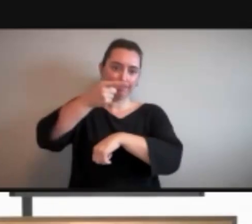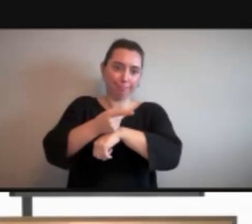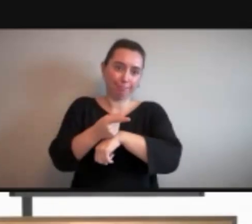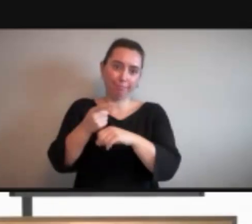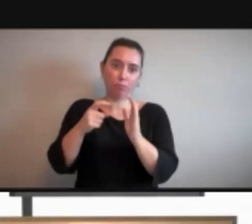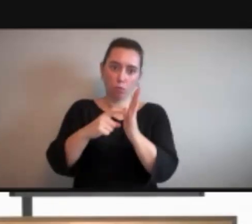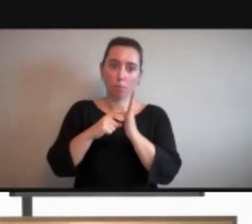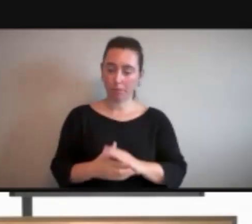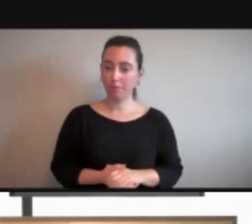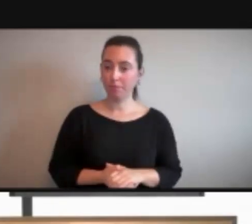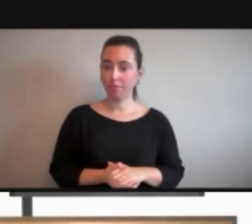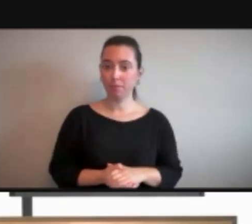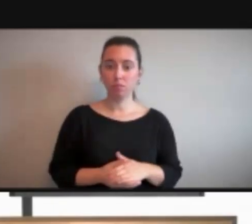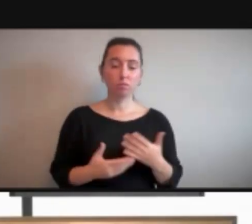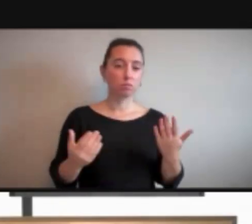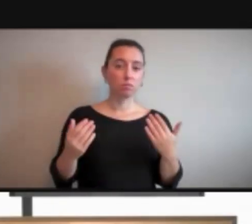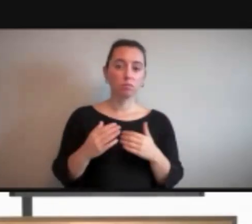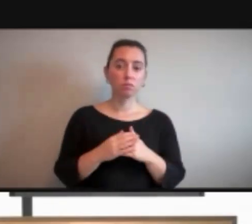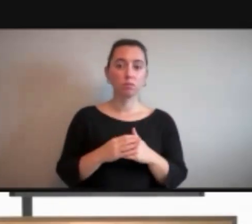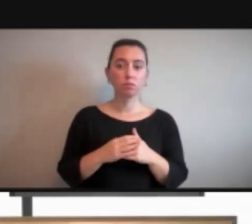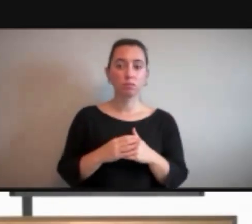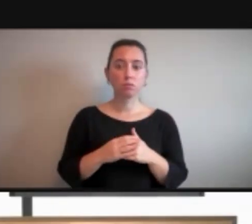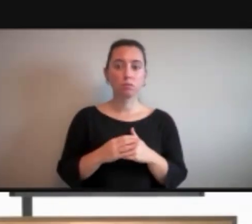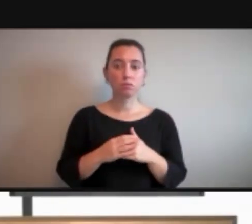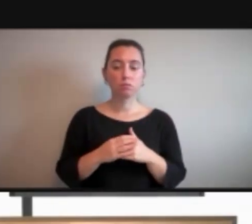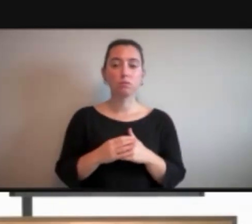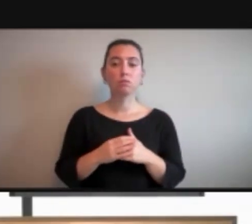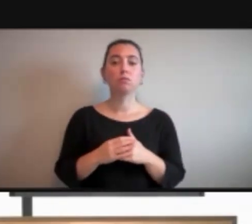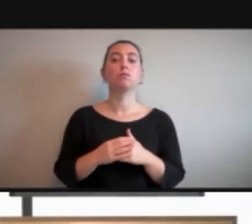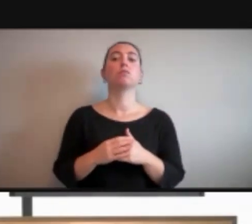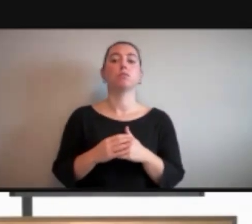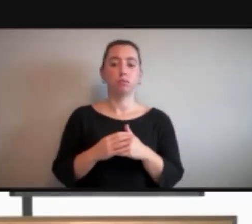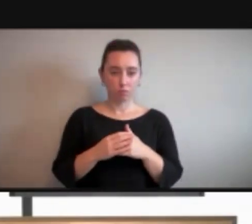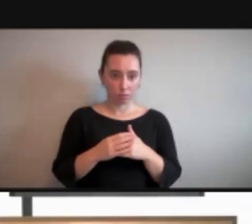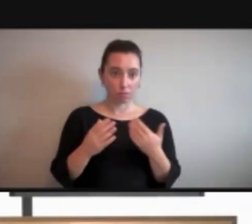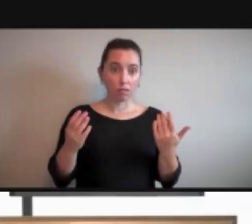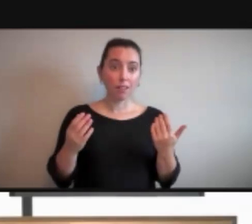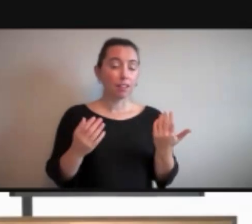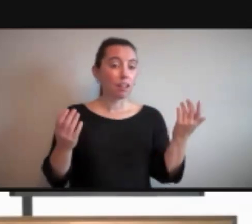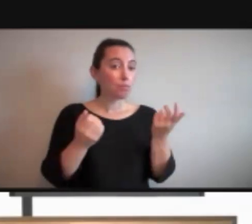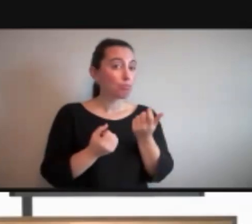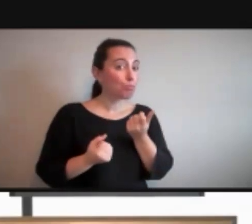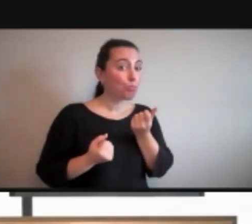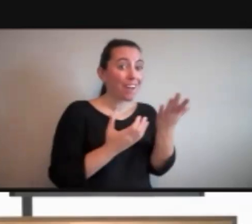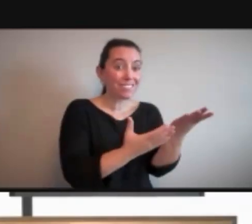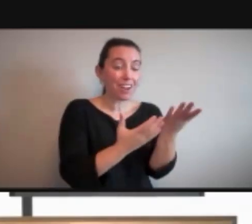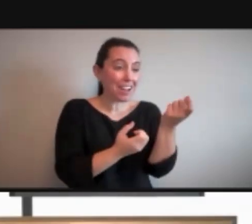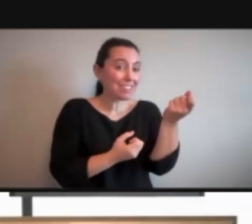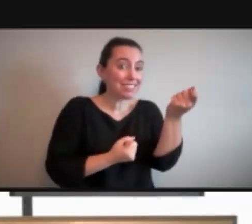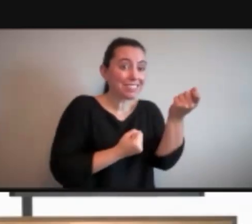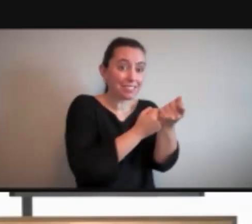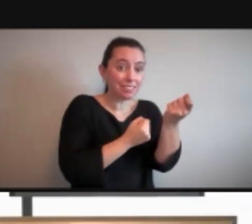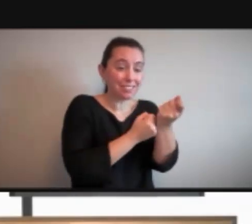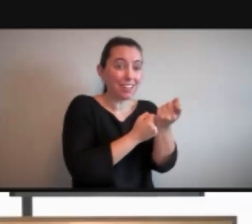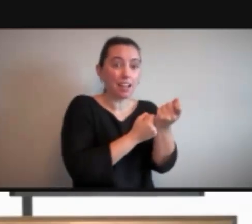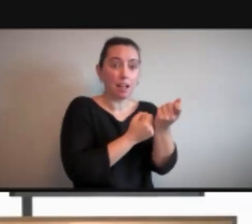level is not the right level, because then if I provide some provisions, then it might exclude some